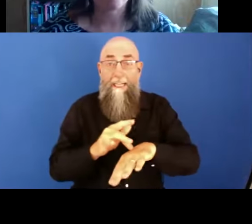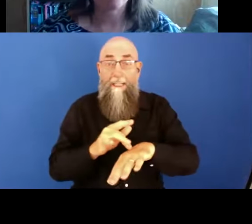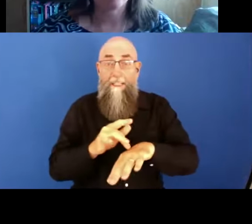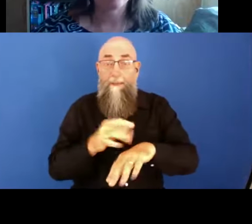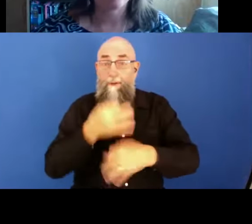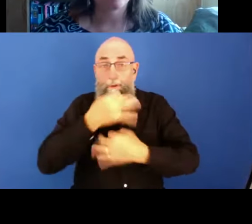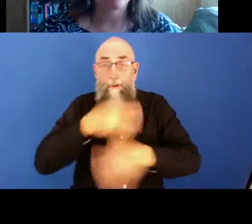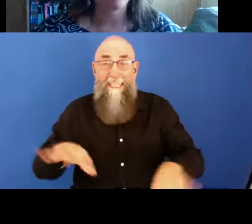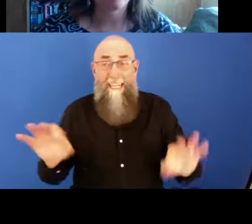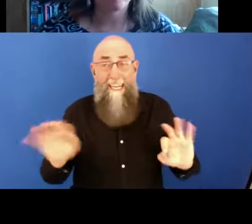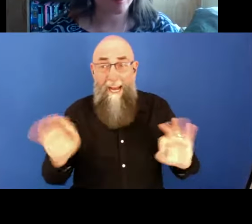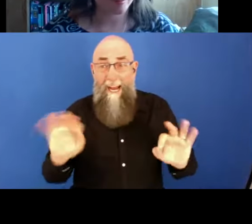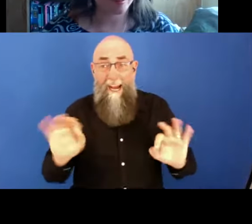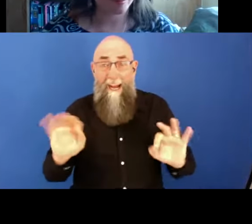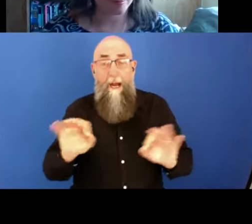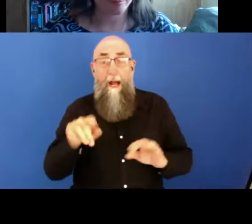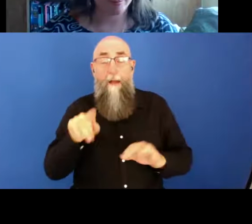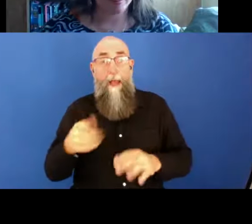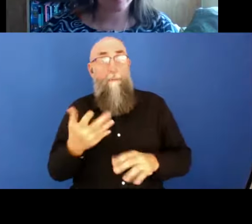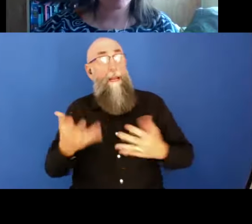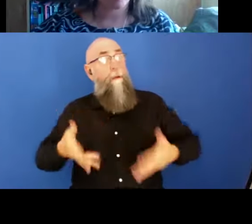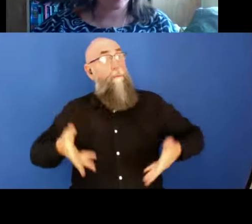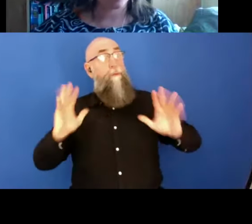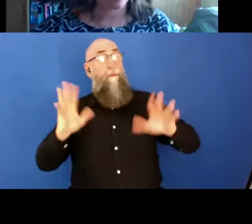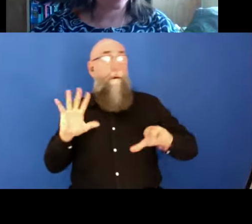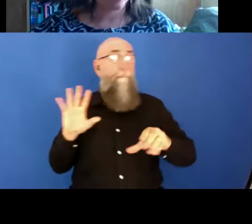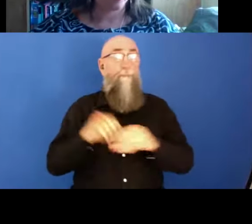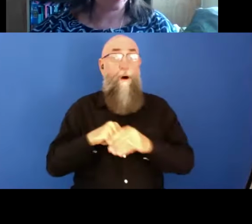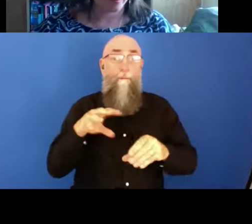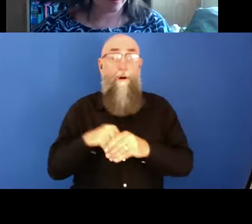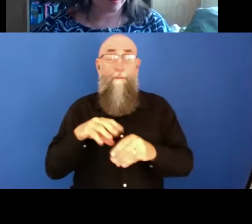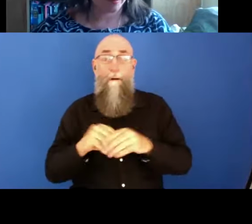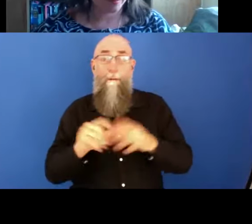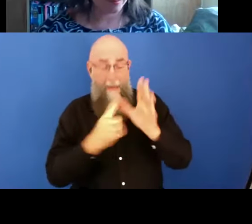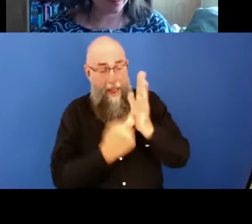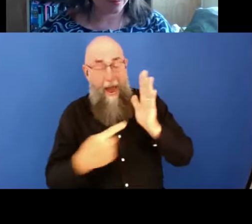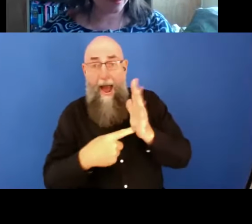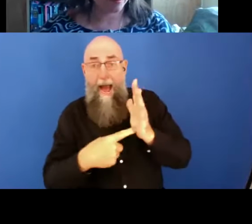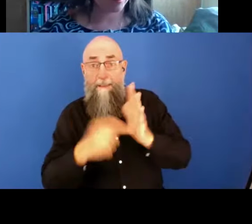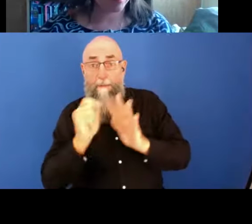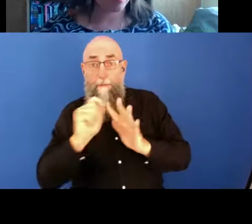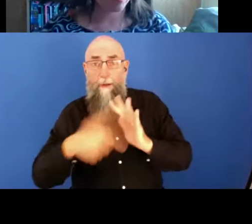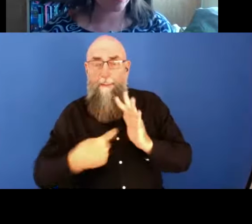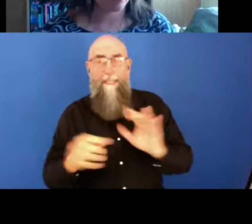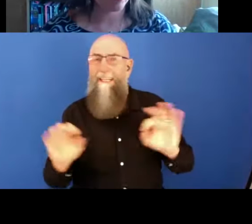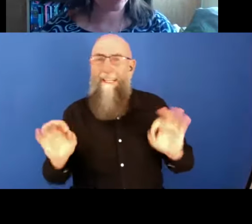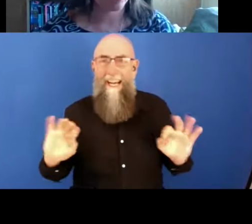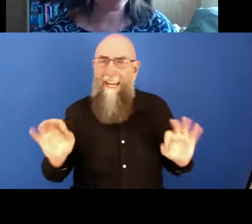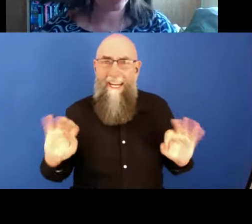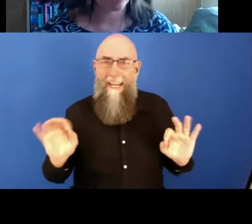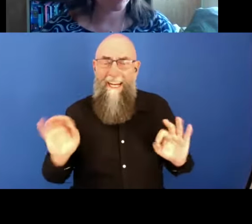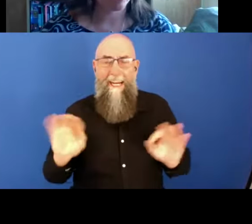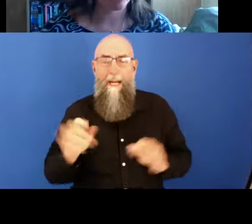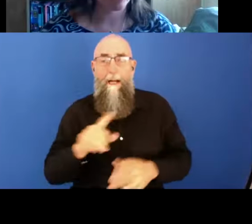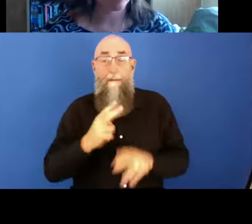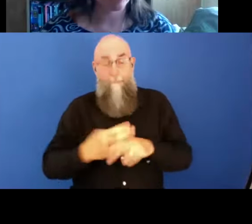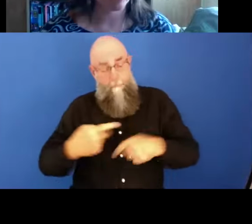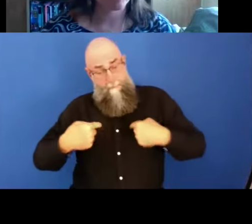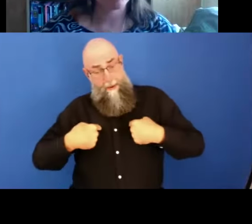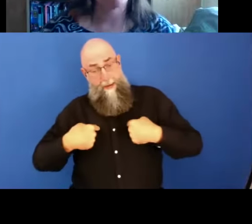would have necessarily actively engaged in an arts project or felt like that was a place for them so for me um i yeah